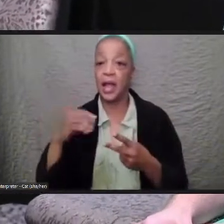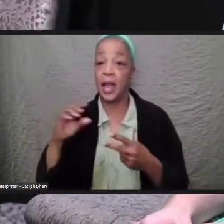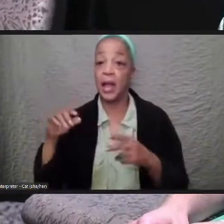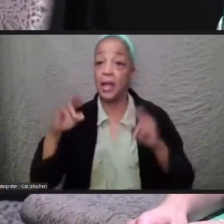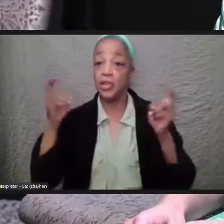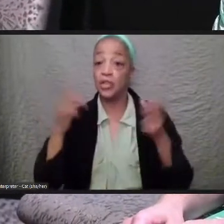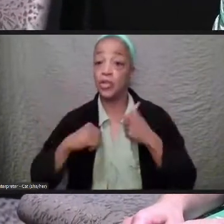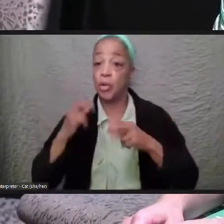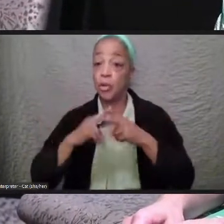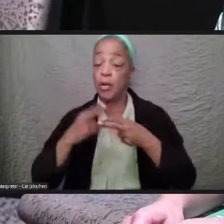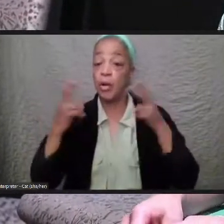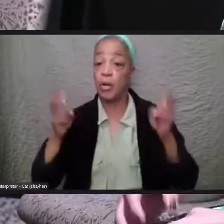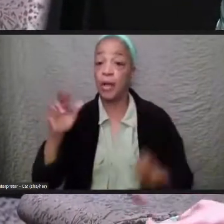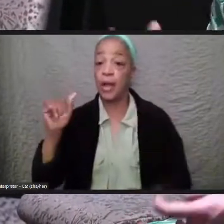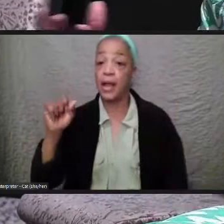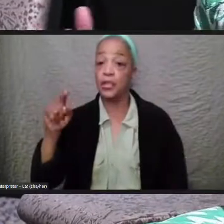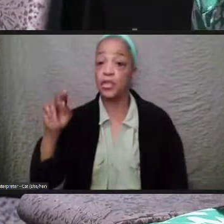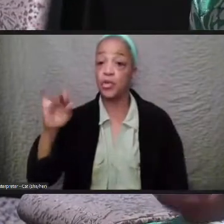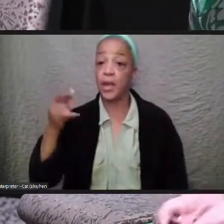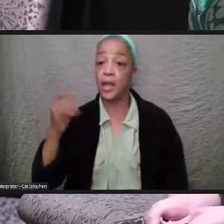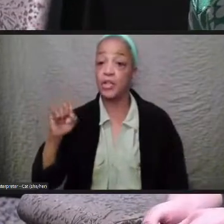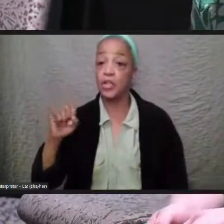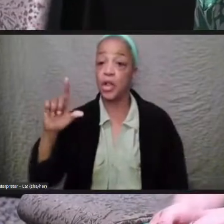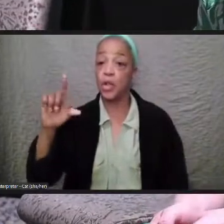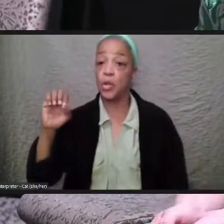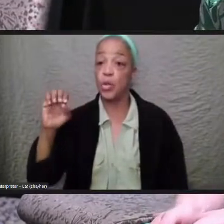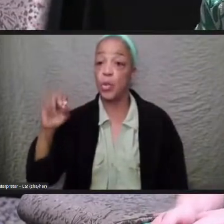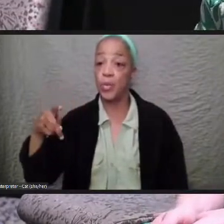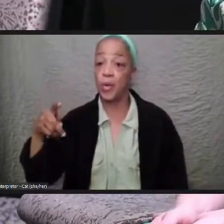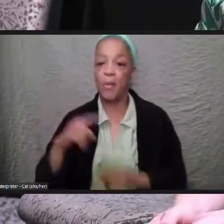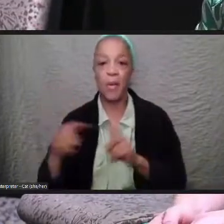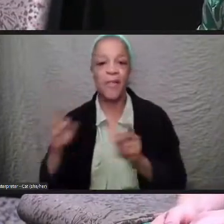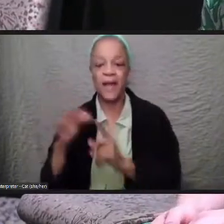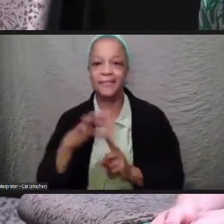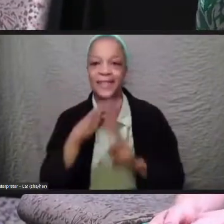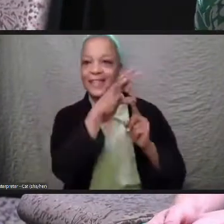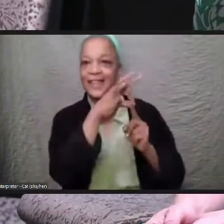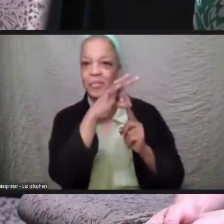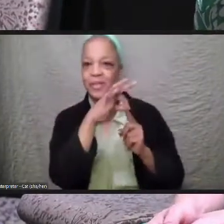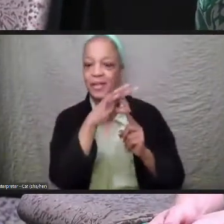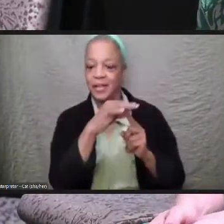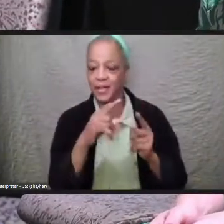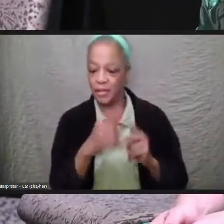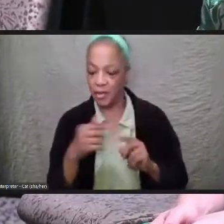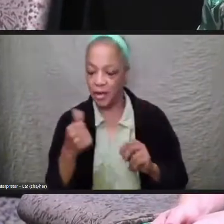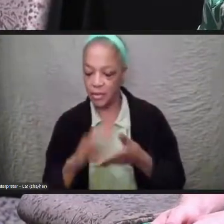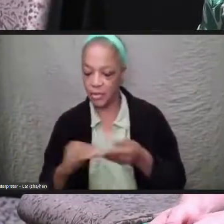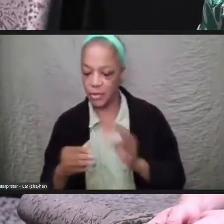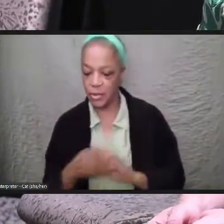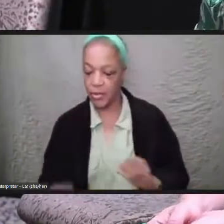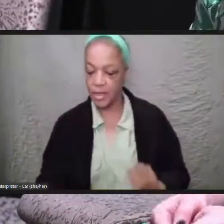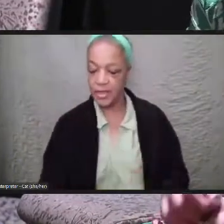is it's sort of an exception to a lot of stories that we've heard, which I think is true.